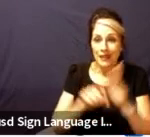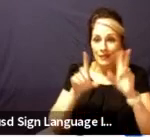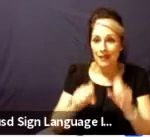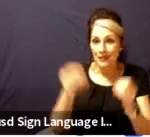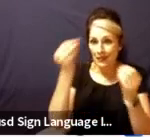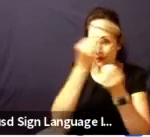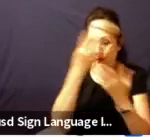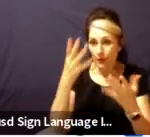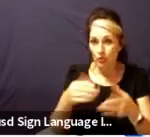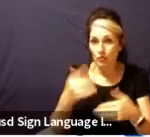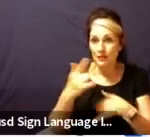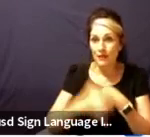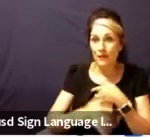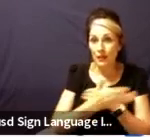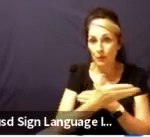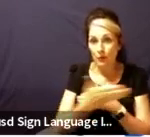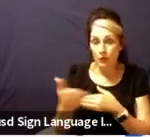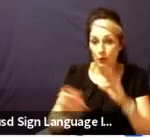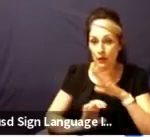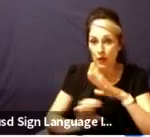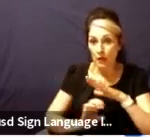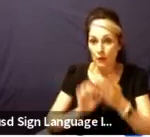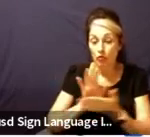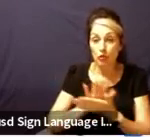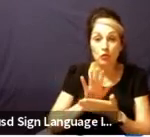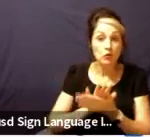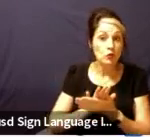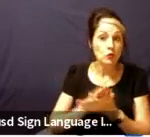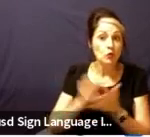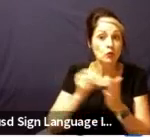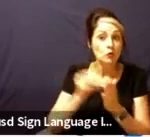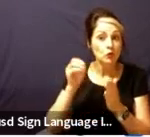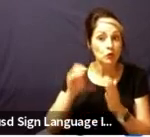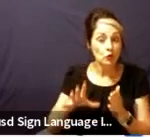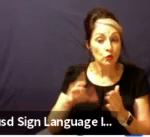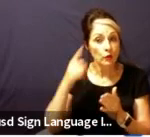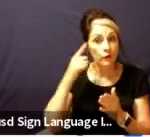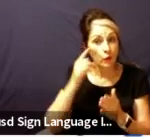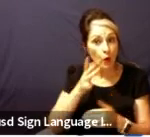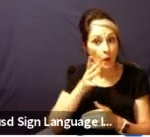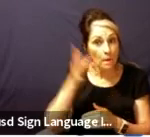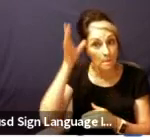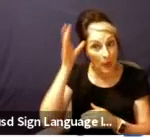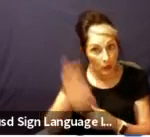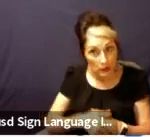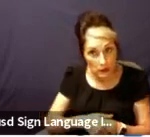still available to an elementary school student for parents.